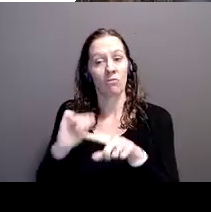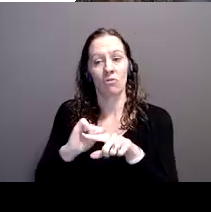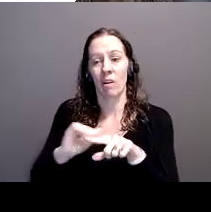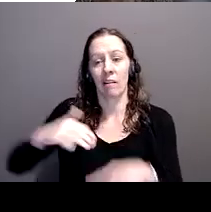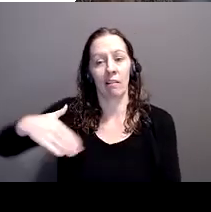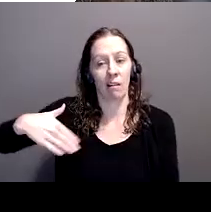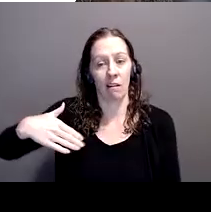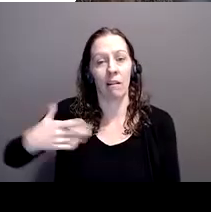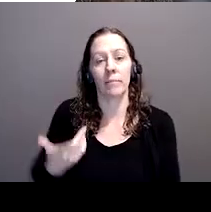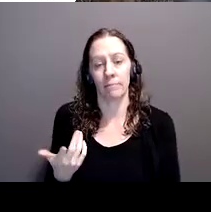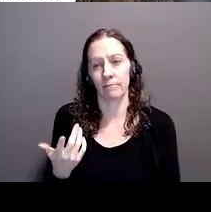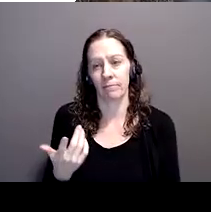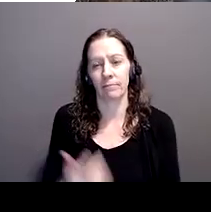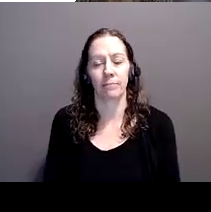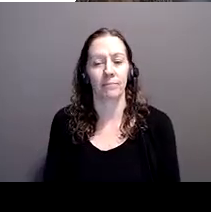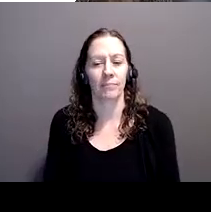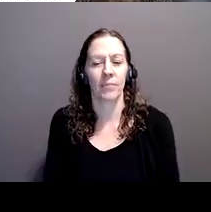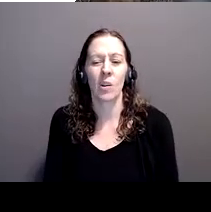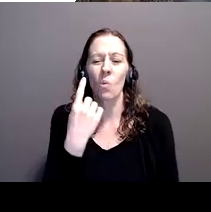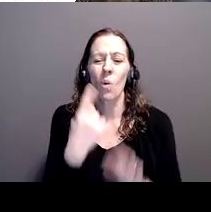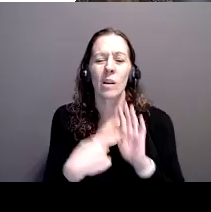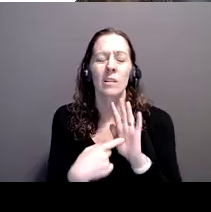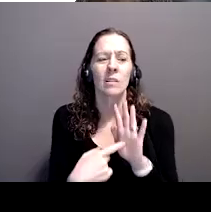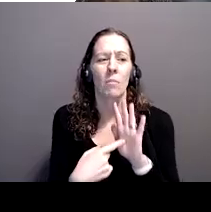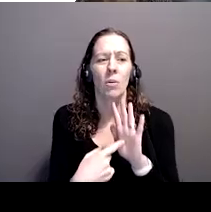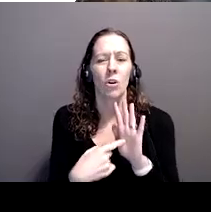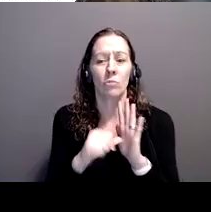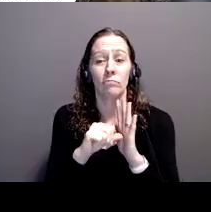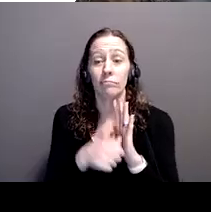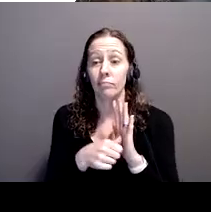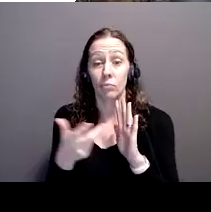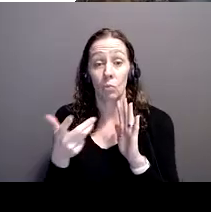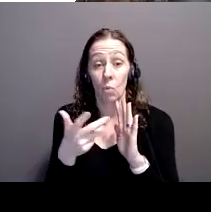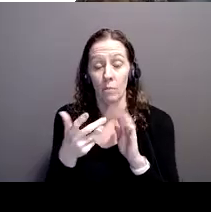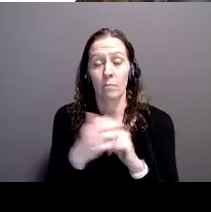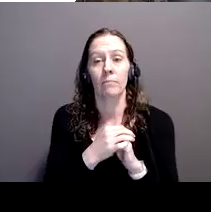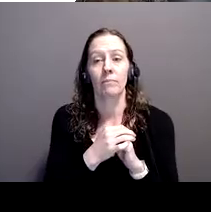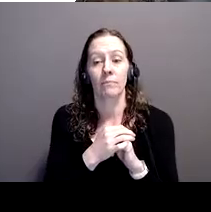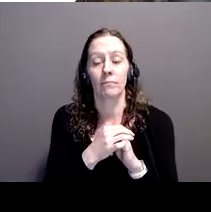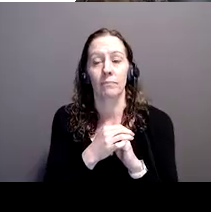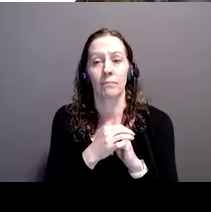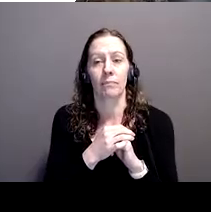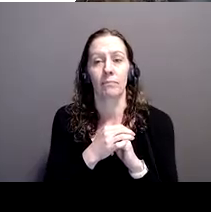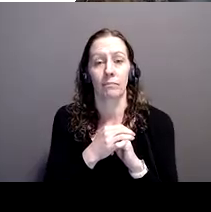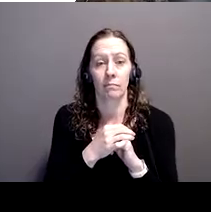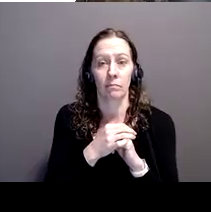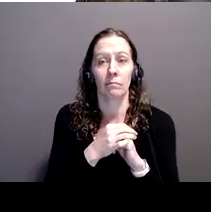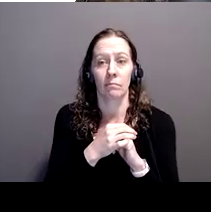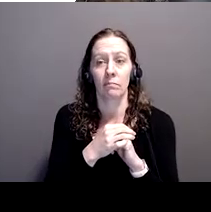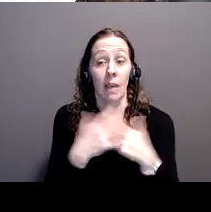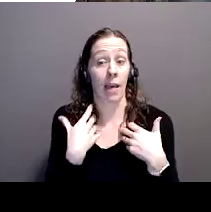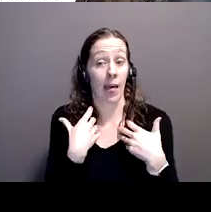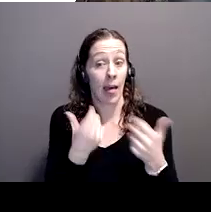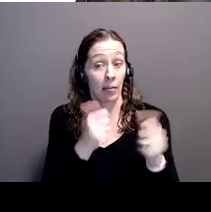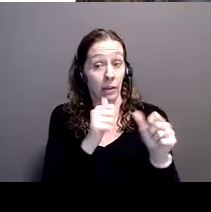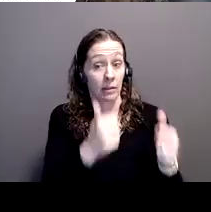And just as an example, I think one of the things that was highlighted was the identifying the risk factor of declining health and